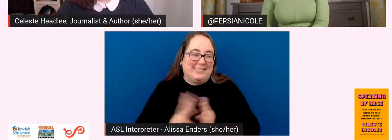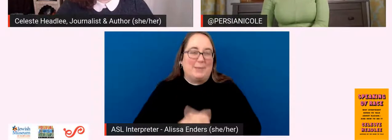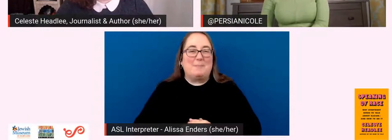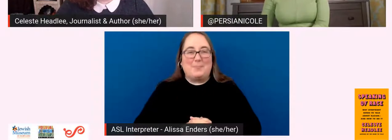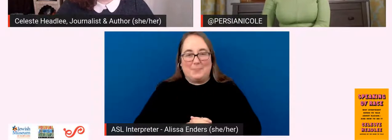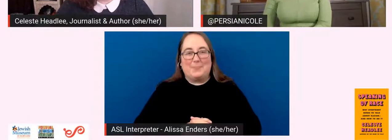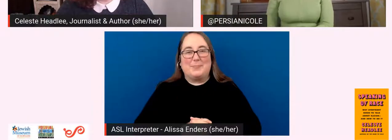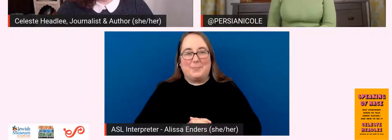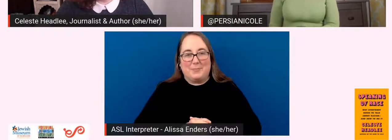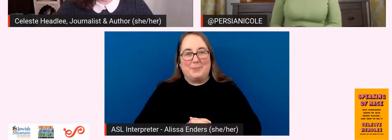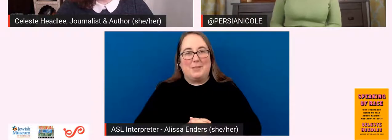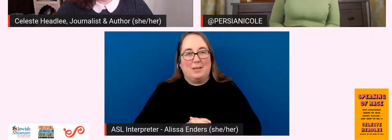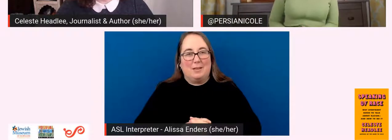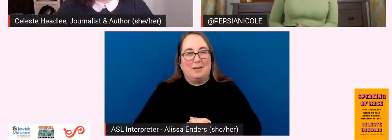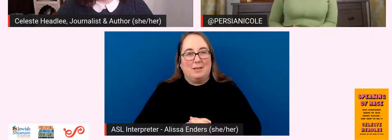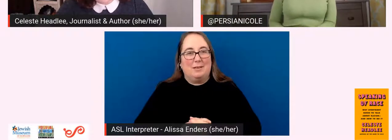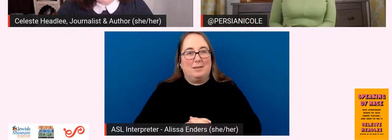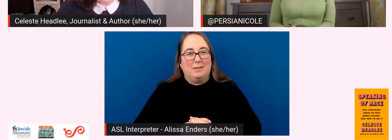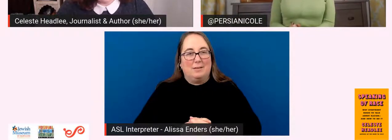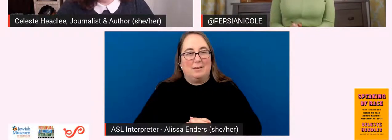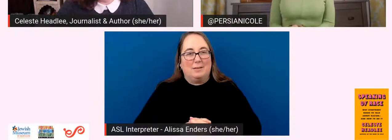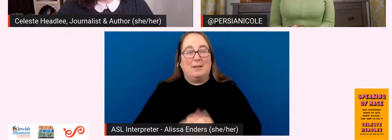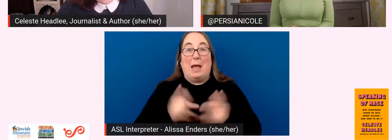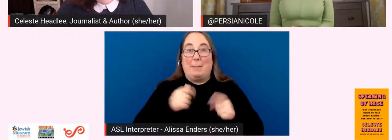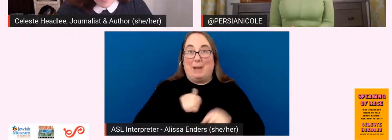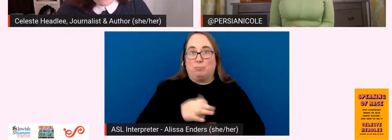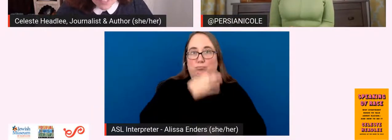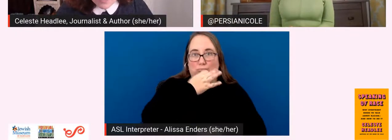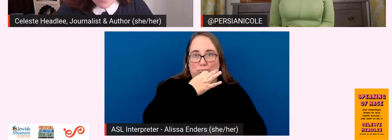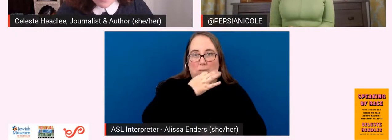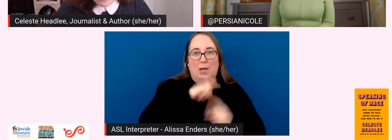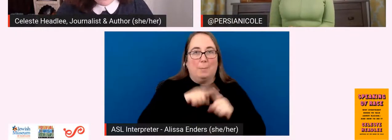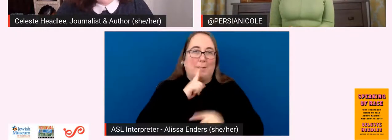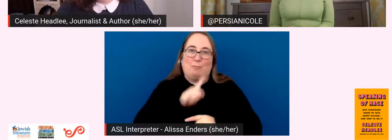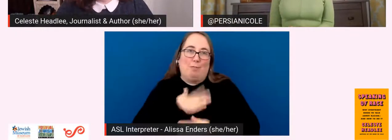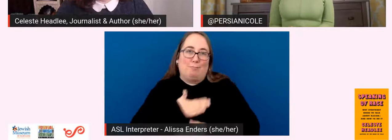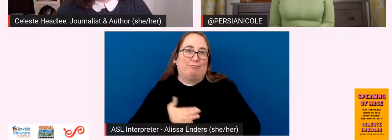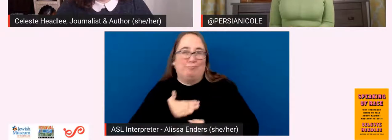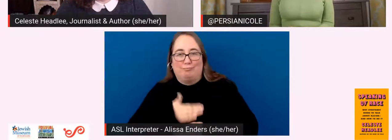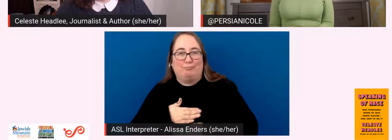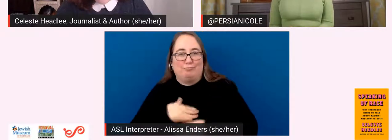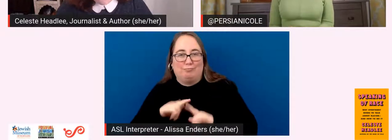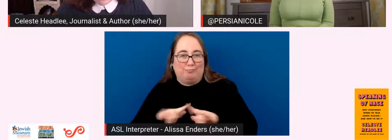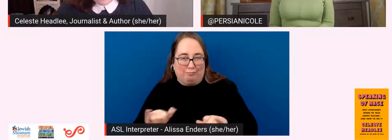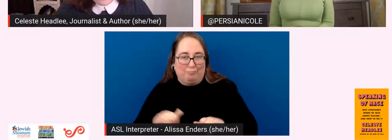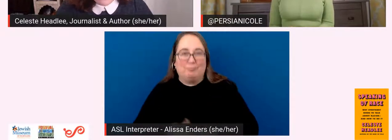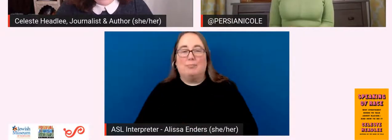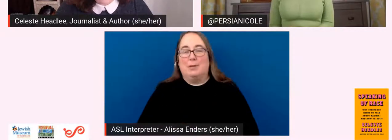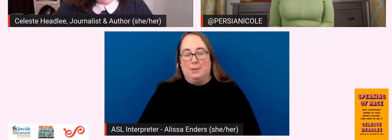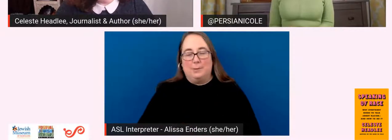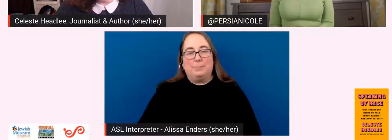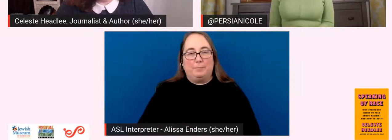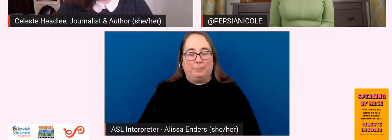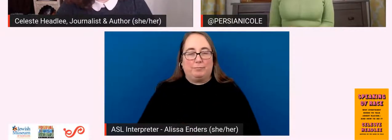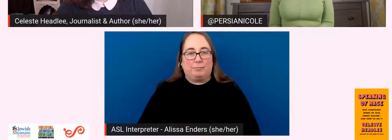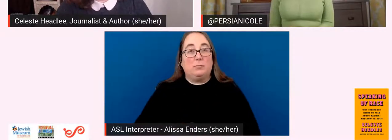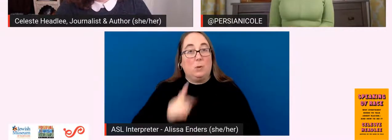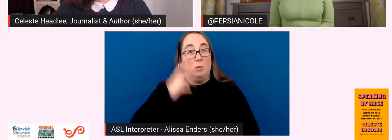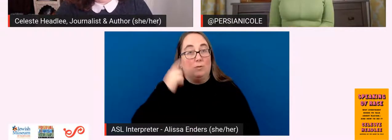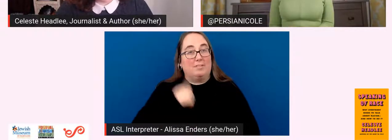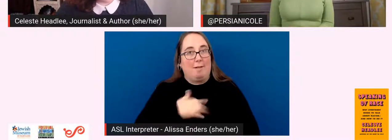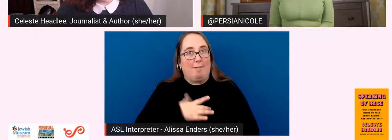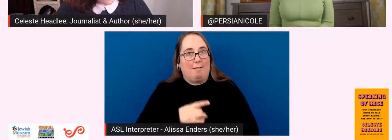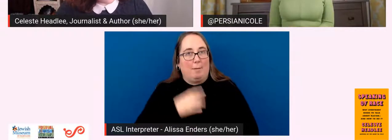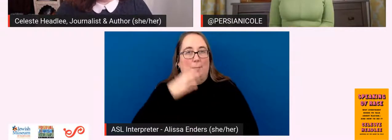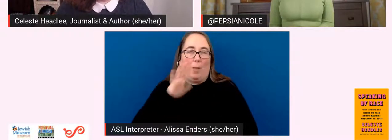it ended up being something that not only I was good at, but I really loved it. And one of the reasons I really loved it is a